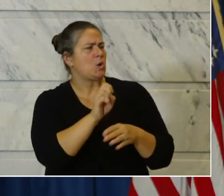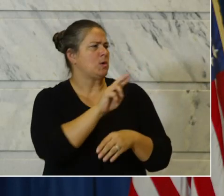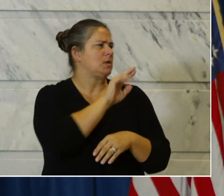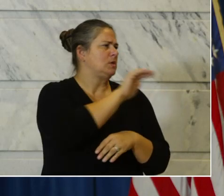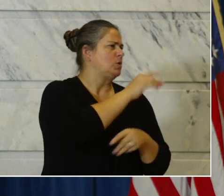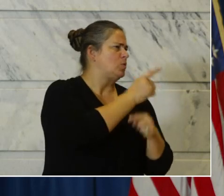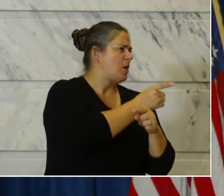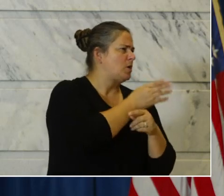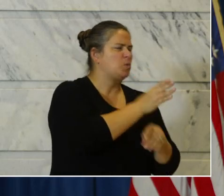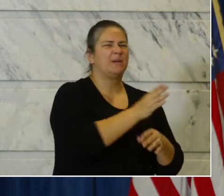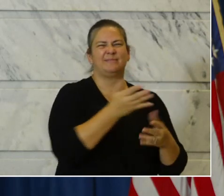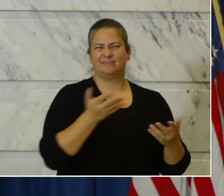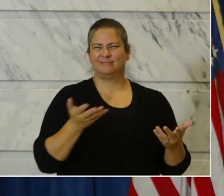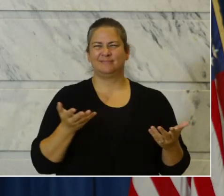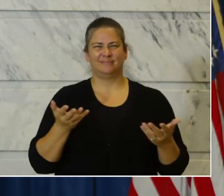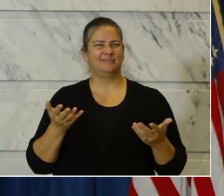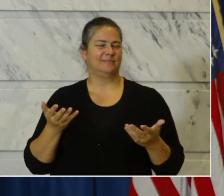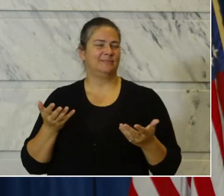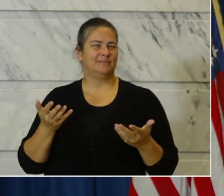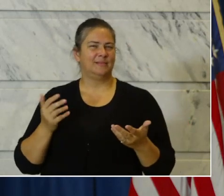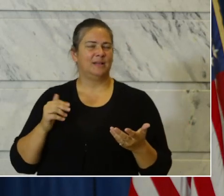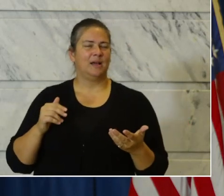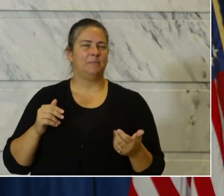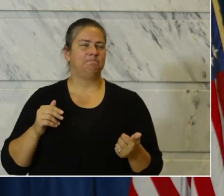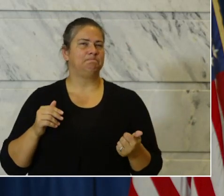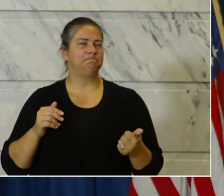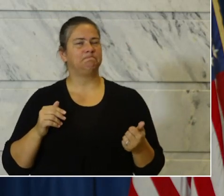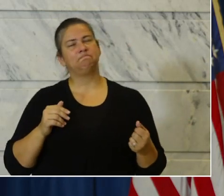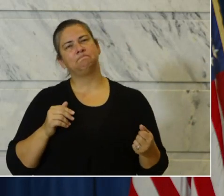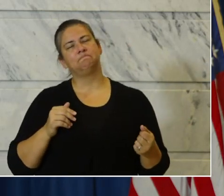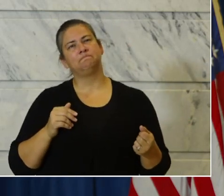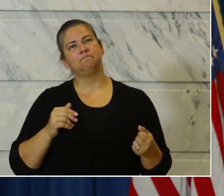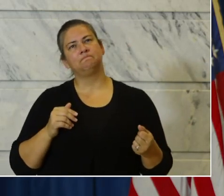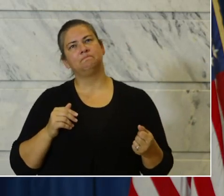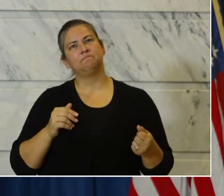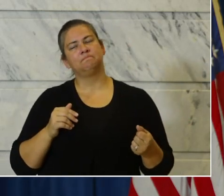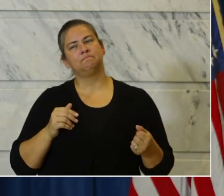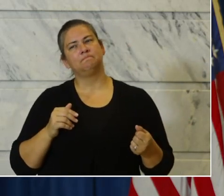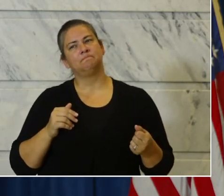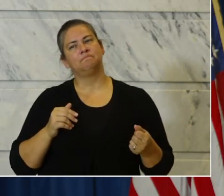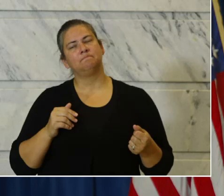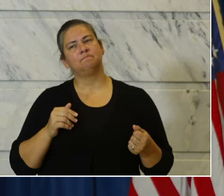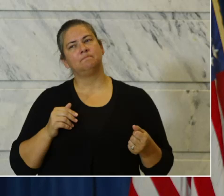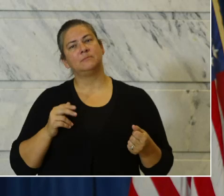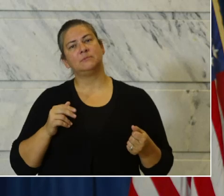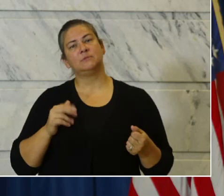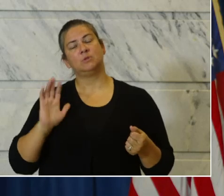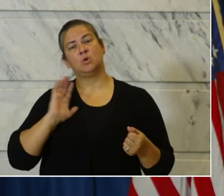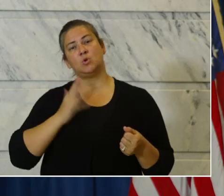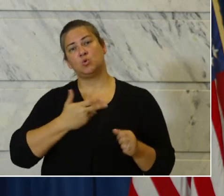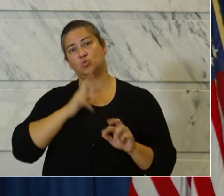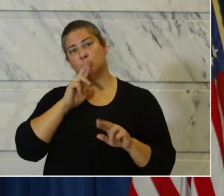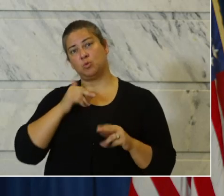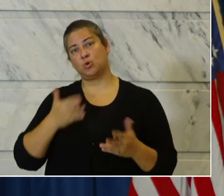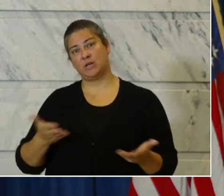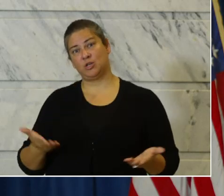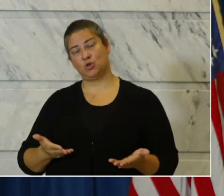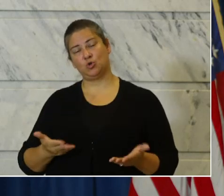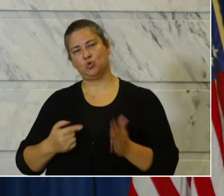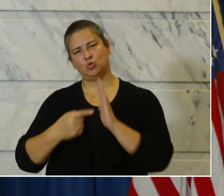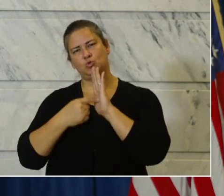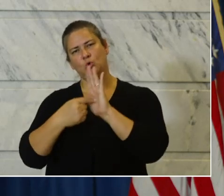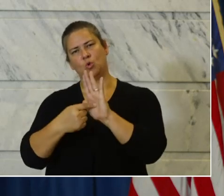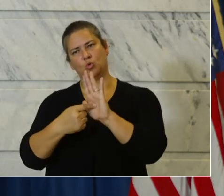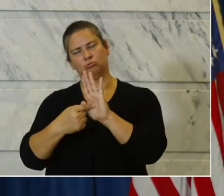things. And you know, again, our media is here to provide coverage